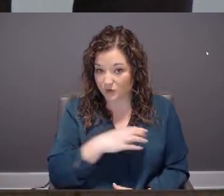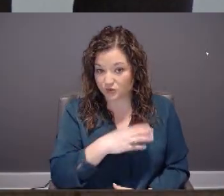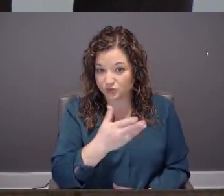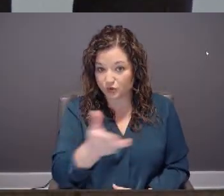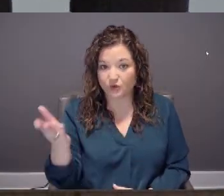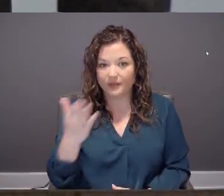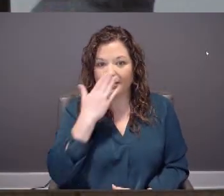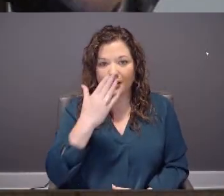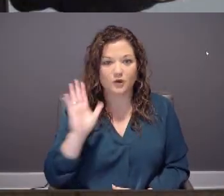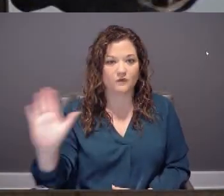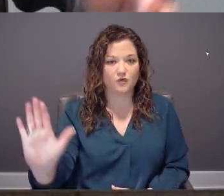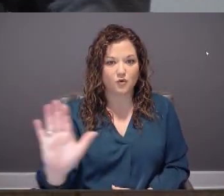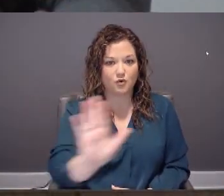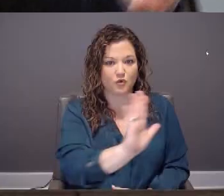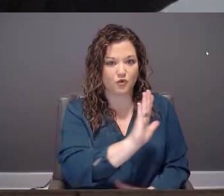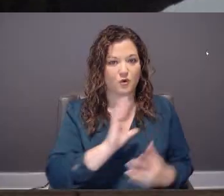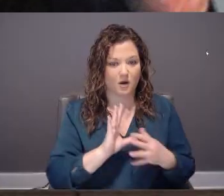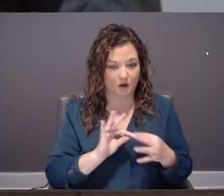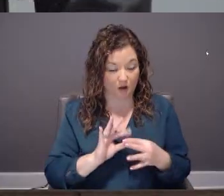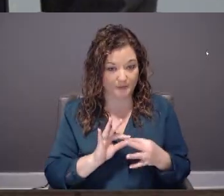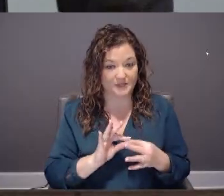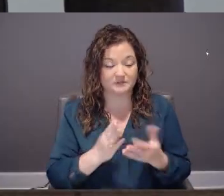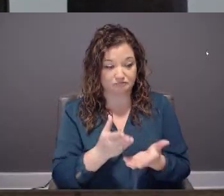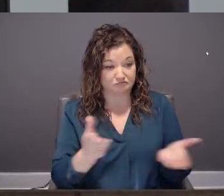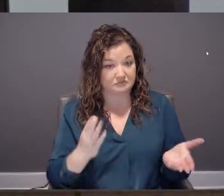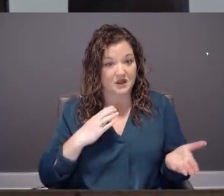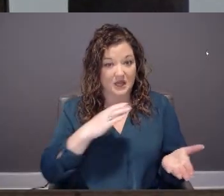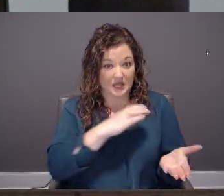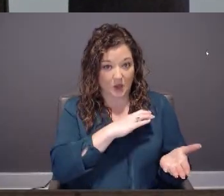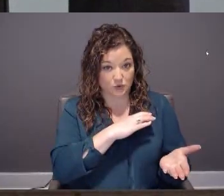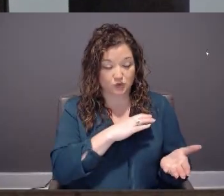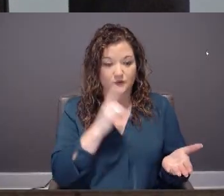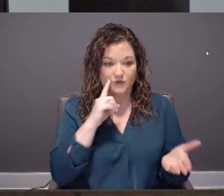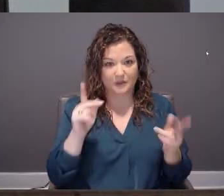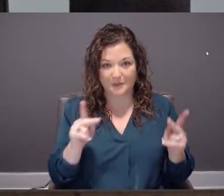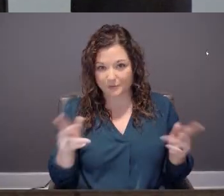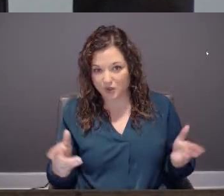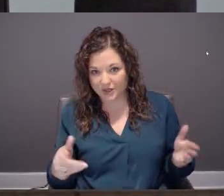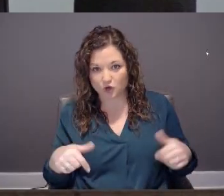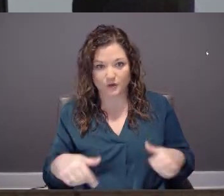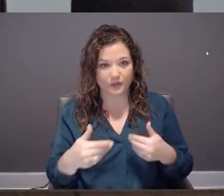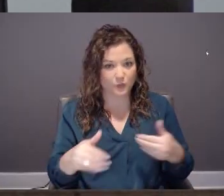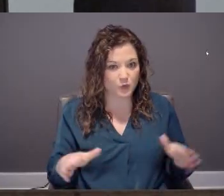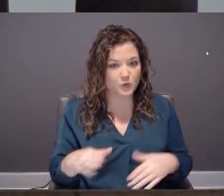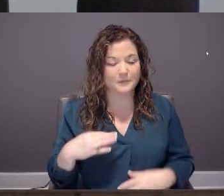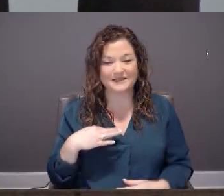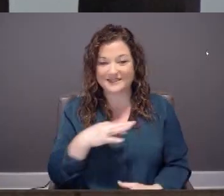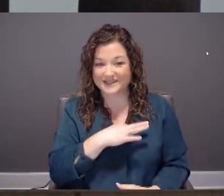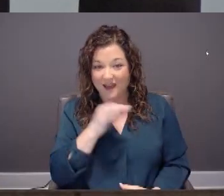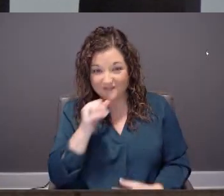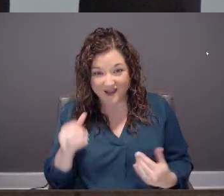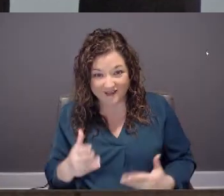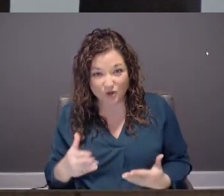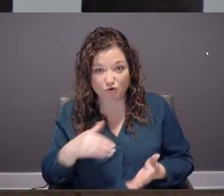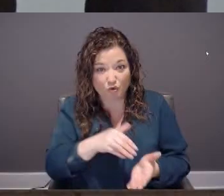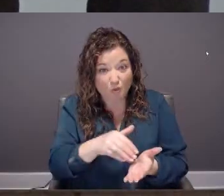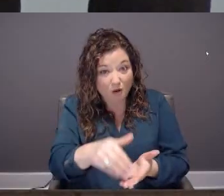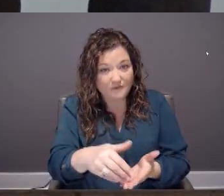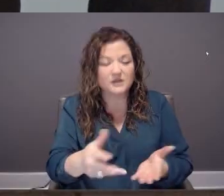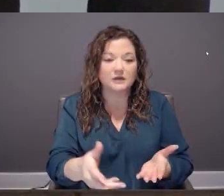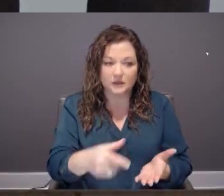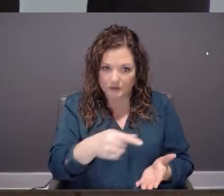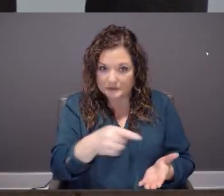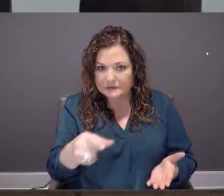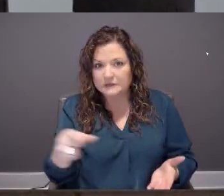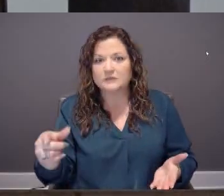there's the council a lot of times for the folks that are in the room from staff that aren't in these meetings often. They